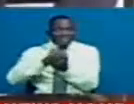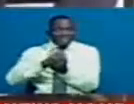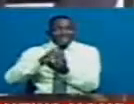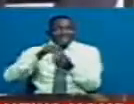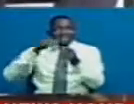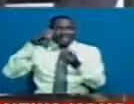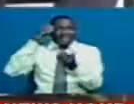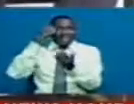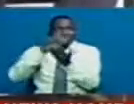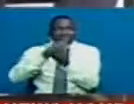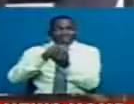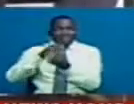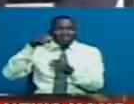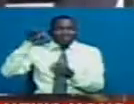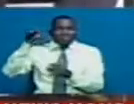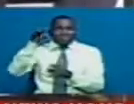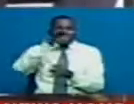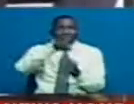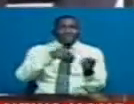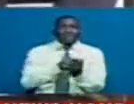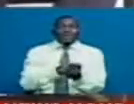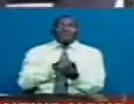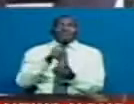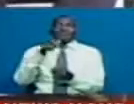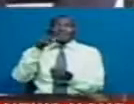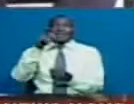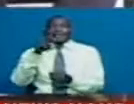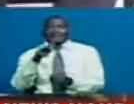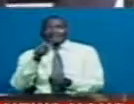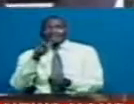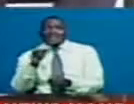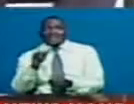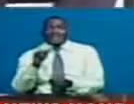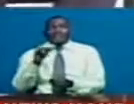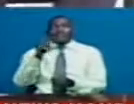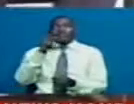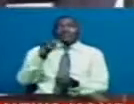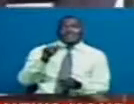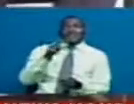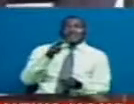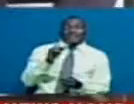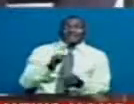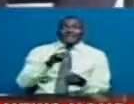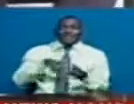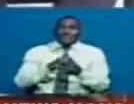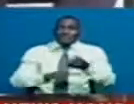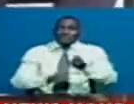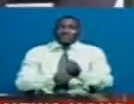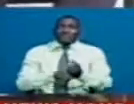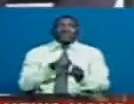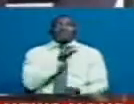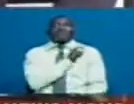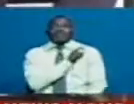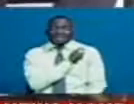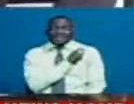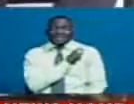with three command centers in Accra, Kumasi and Tamale. To equip the police better,